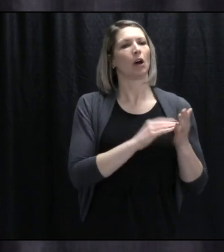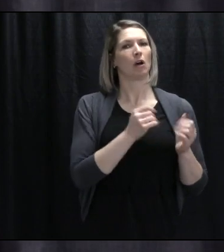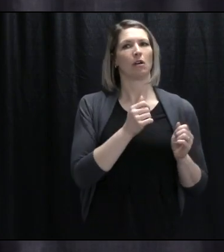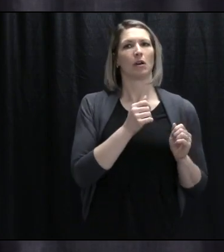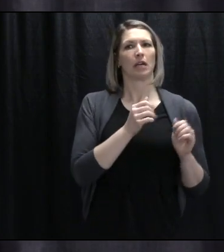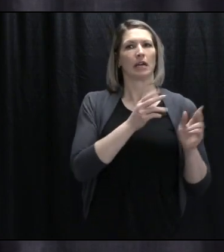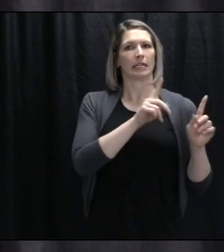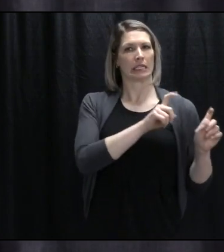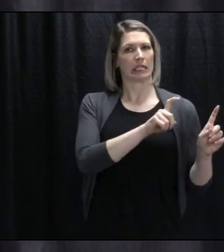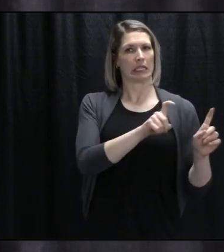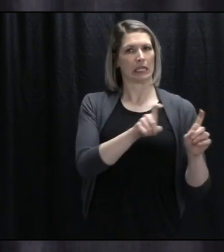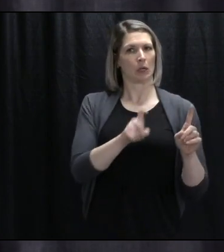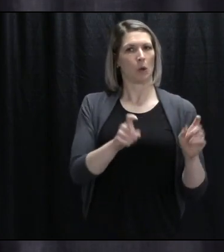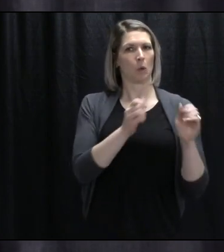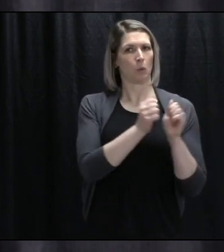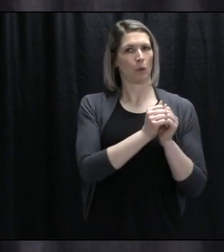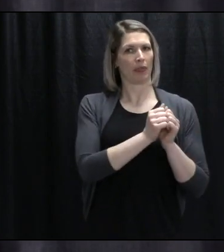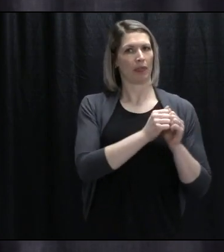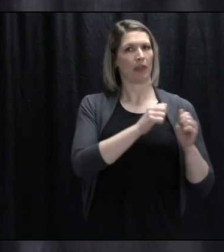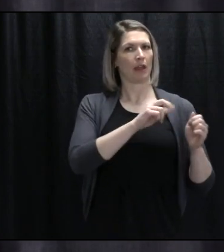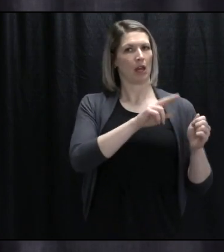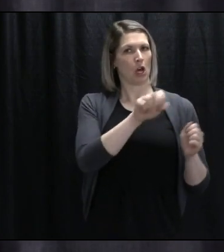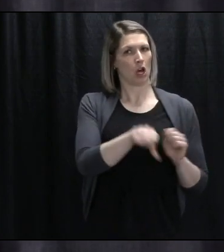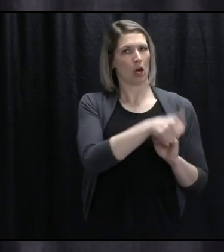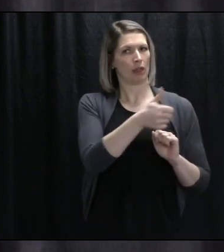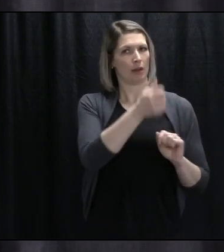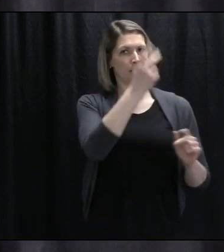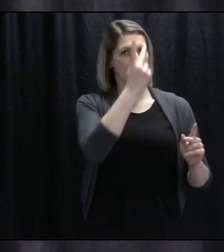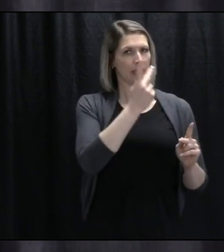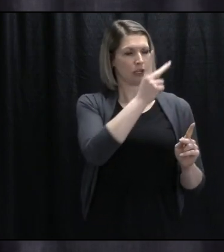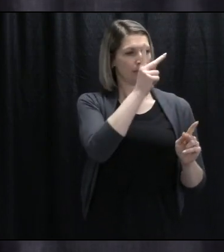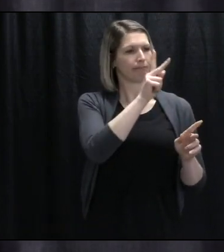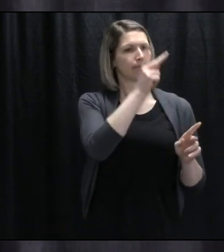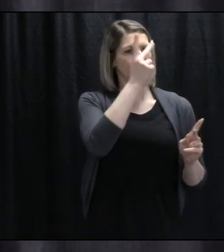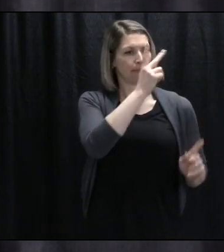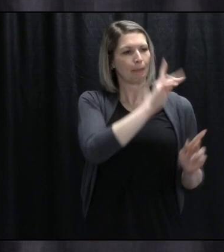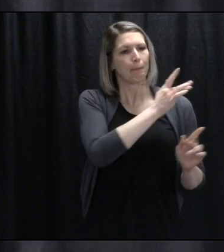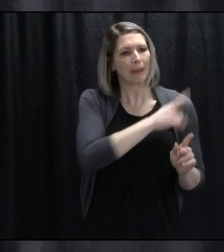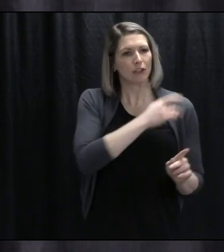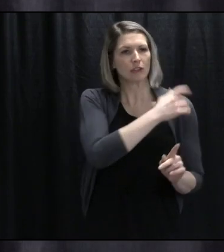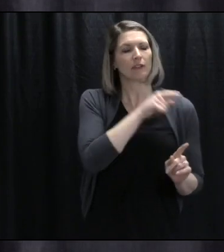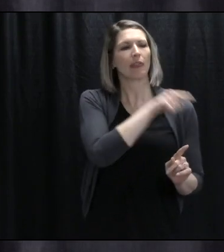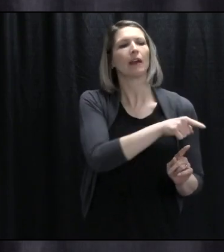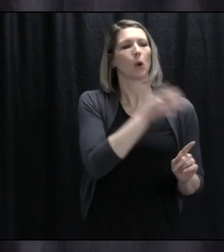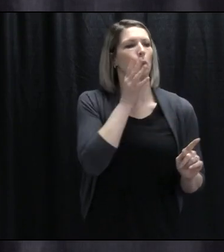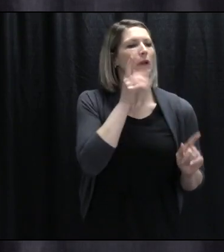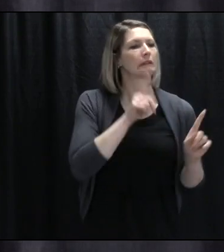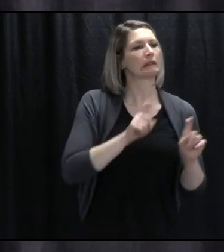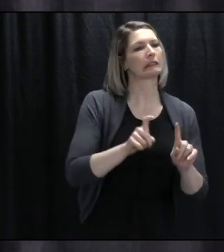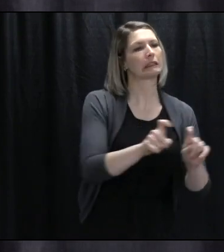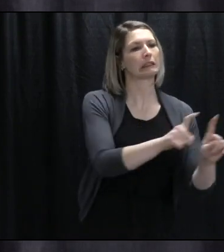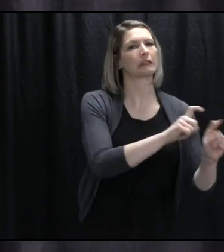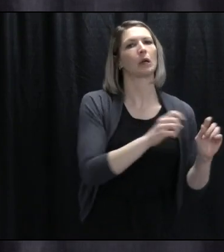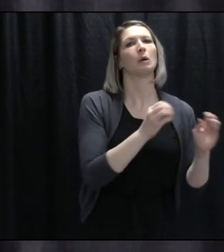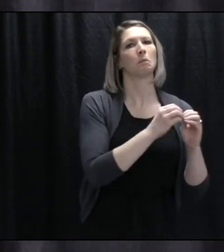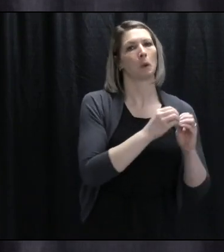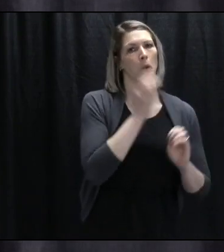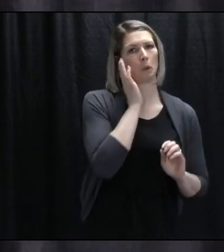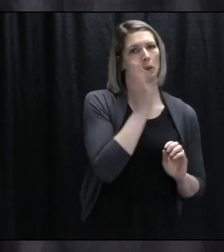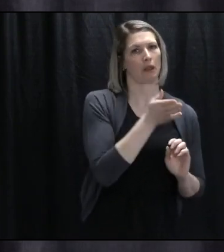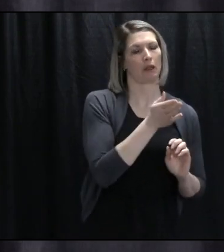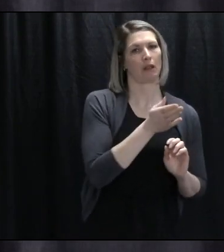As we have seen, COVID-19 is a serious disease that can infect anyone, regardless of age, health status, or geographic